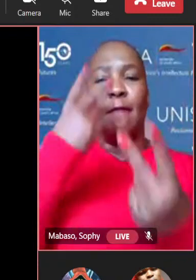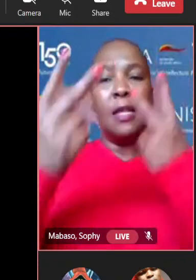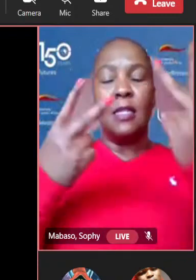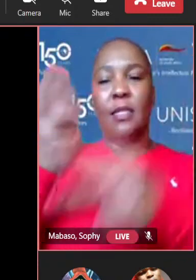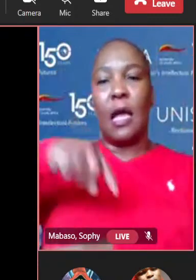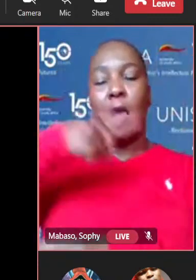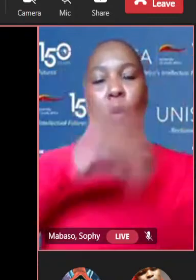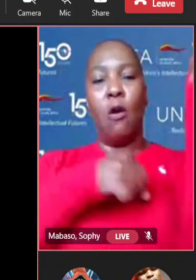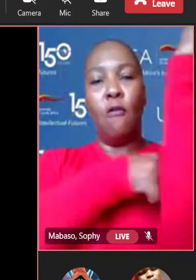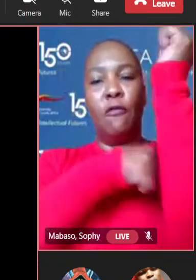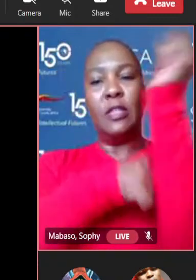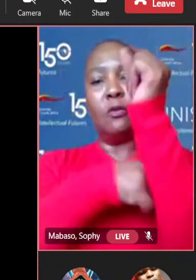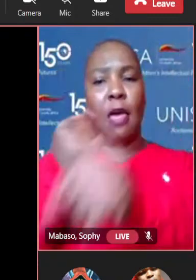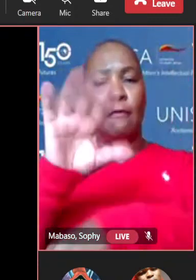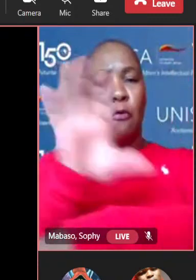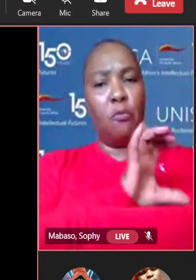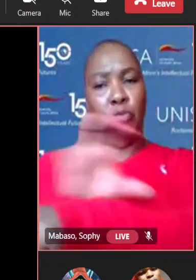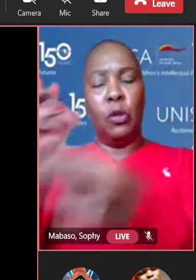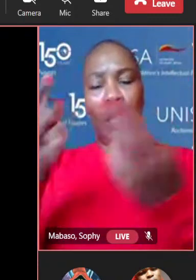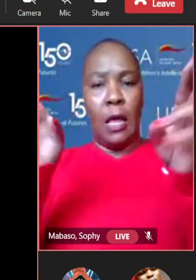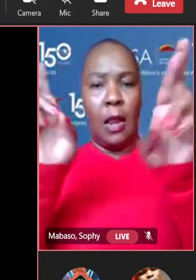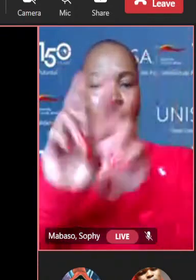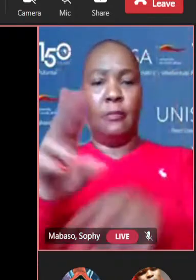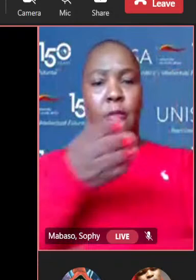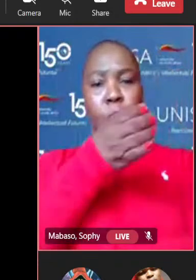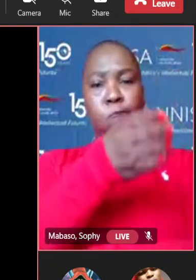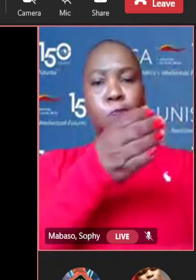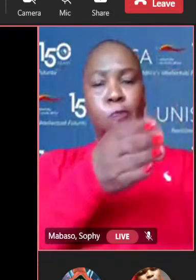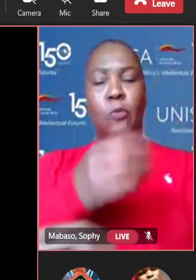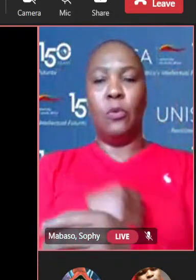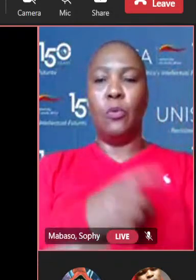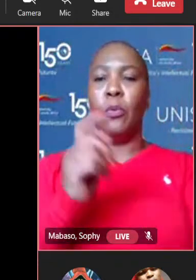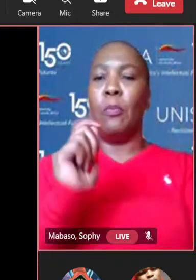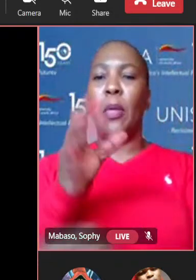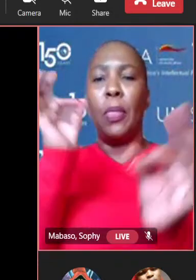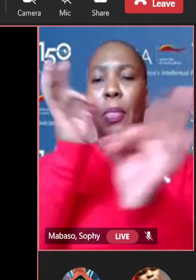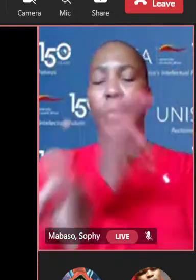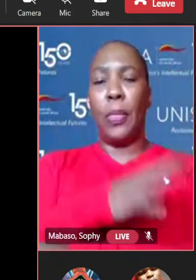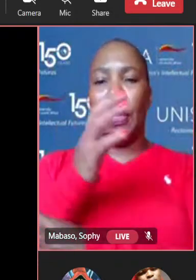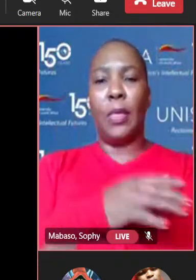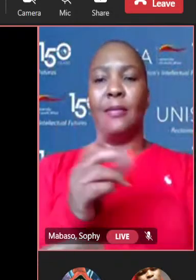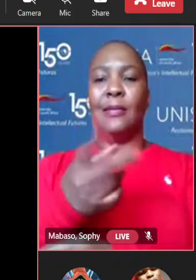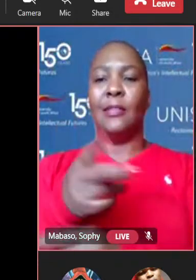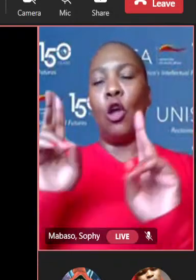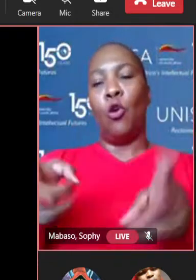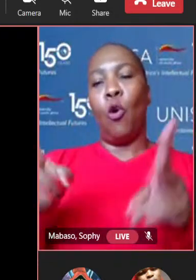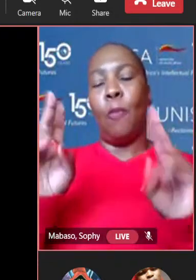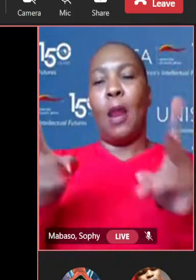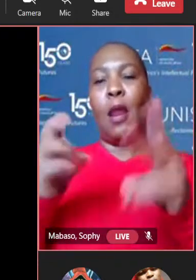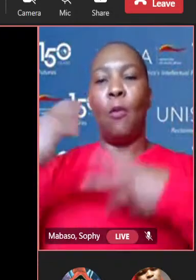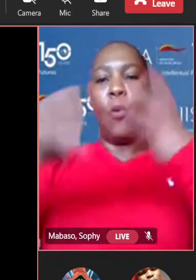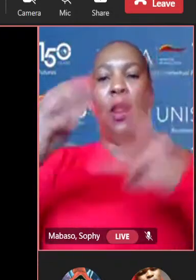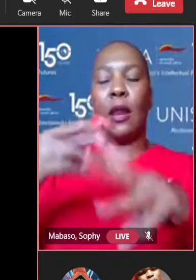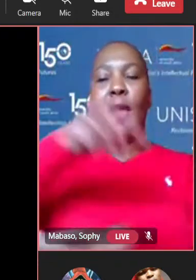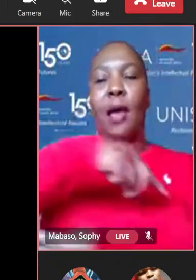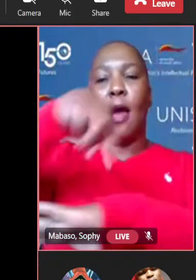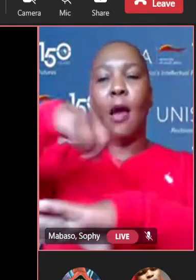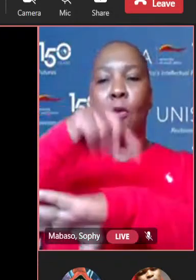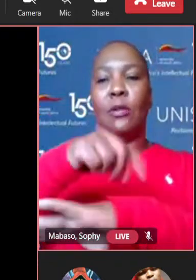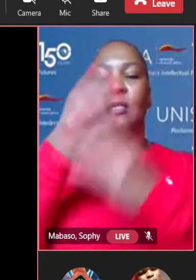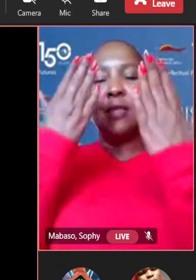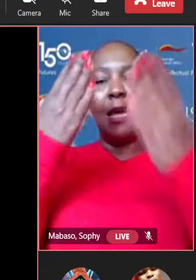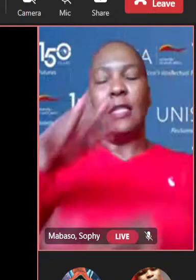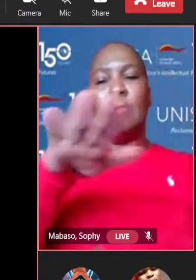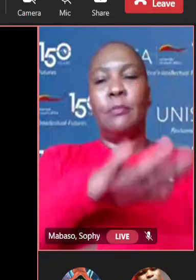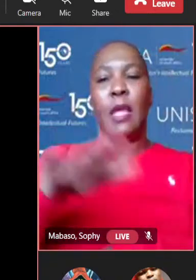got a computer lab. You can use the computer lab at no cost, as long as it's normal working hours. We also have study space. You can come